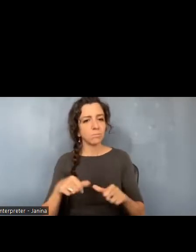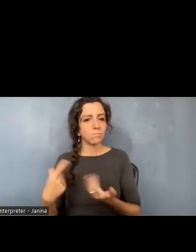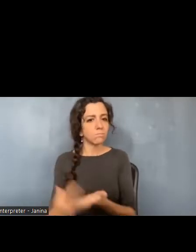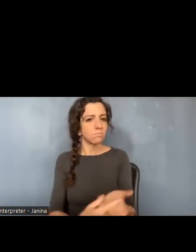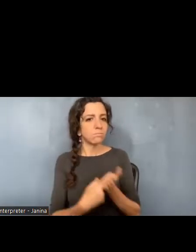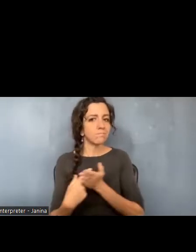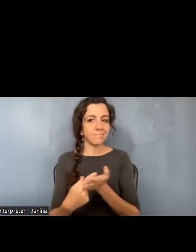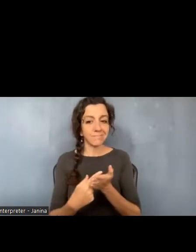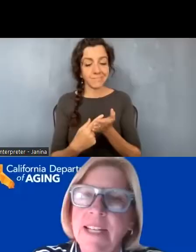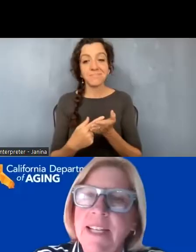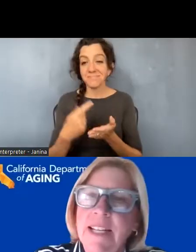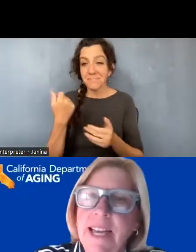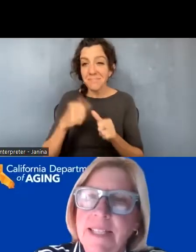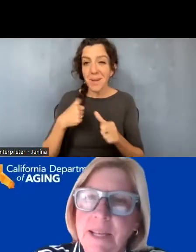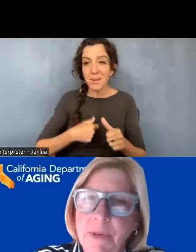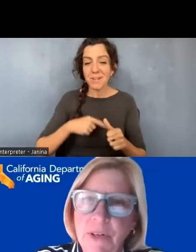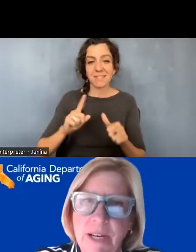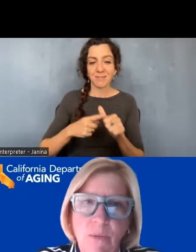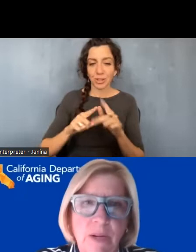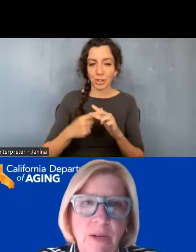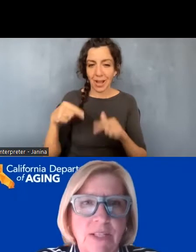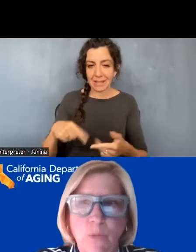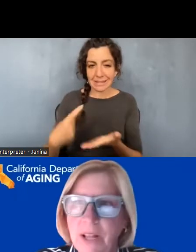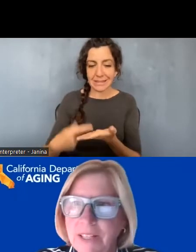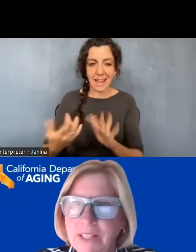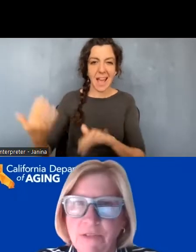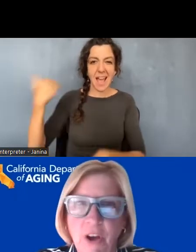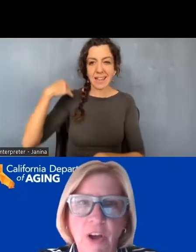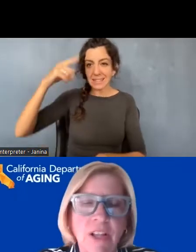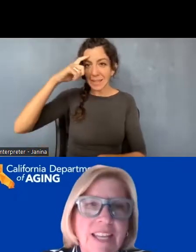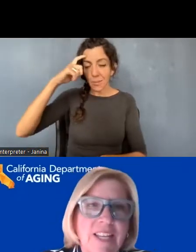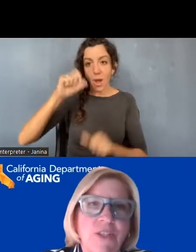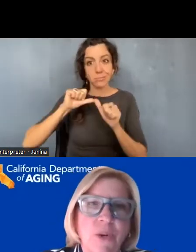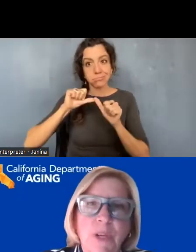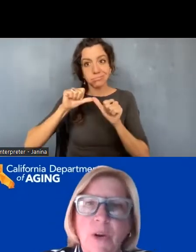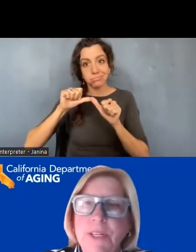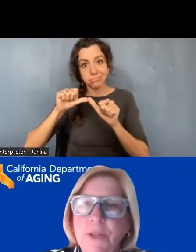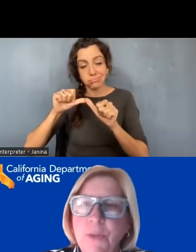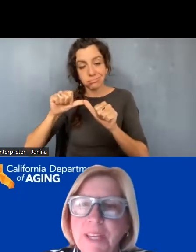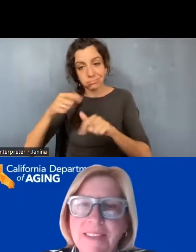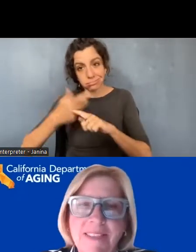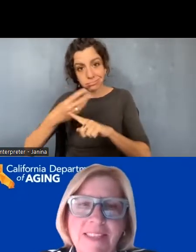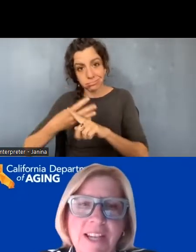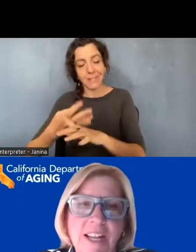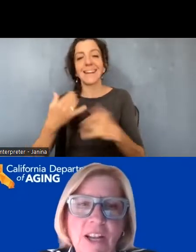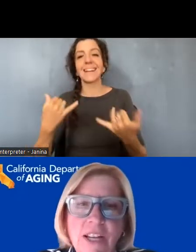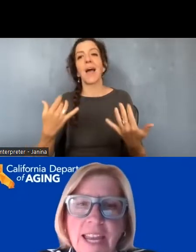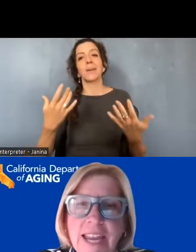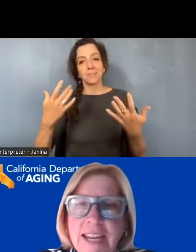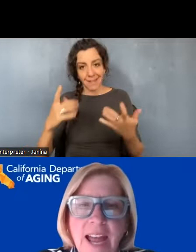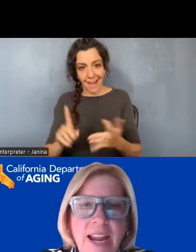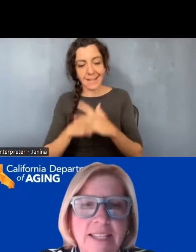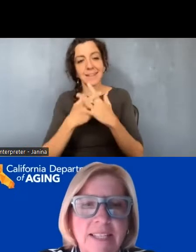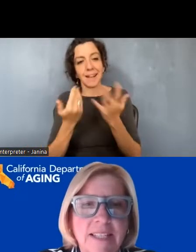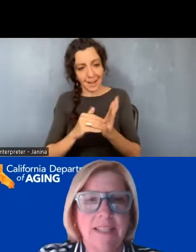that first started last summer and went in well into the fall. So we are resuming the dialogue,